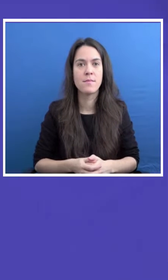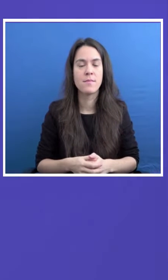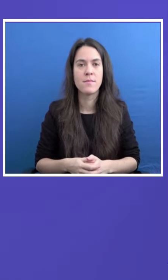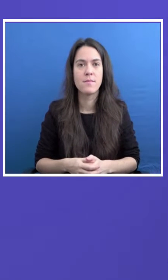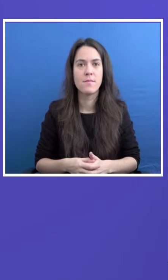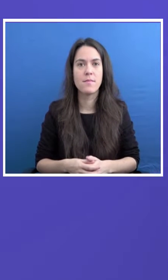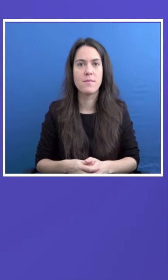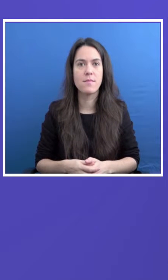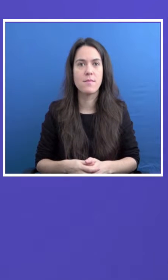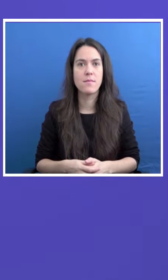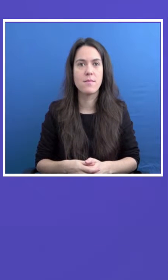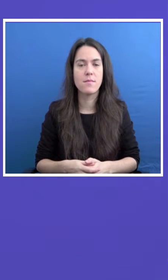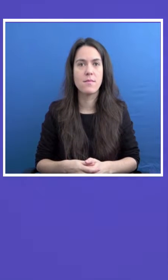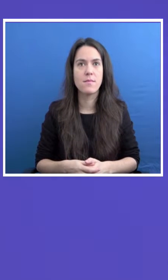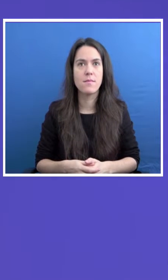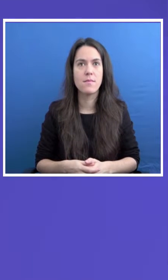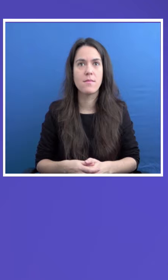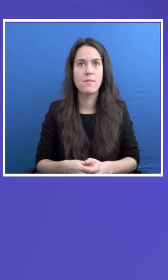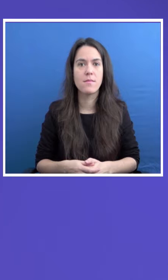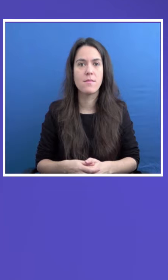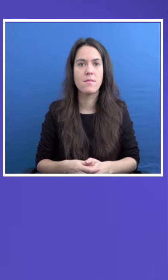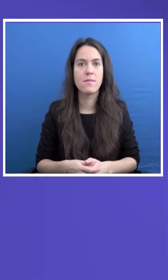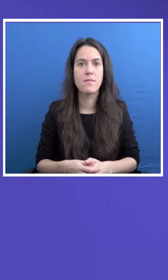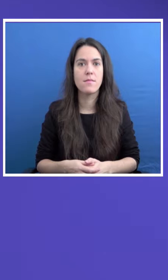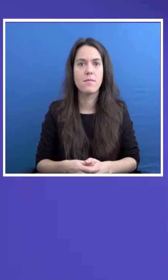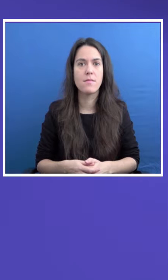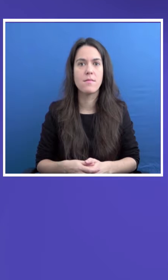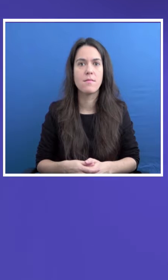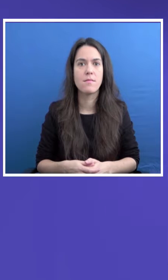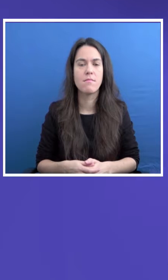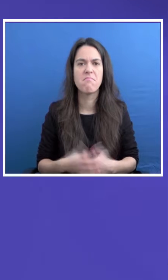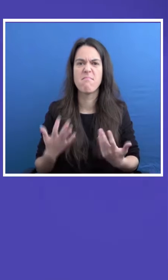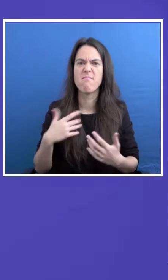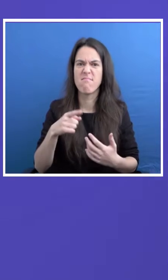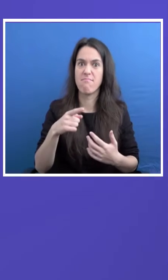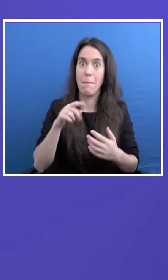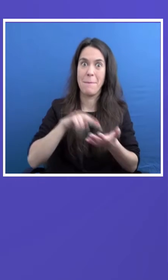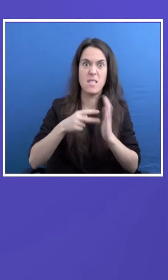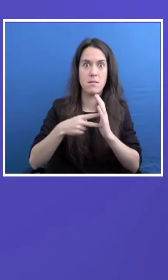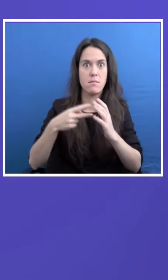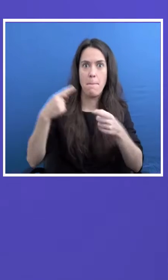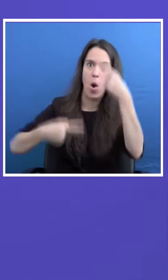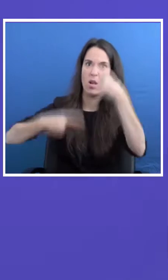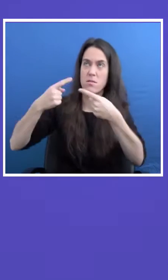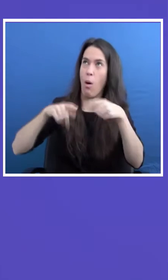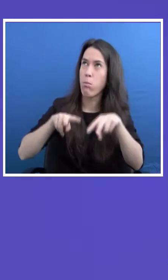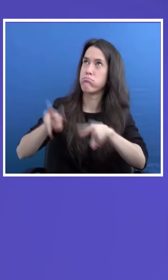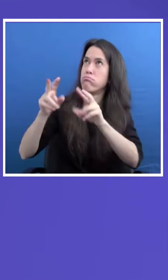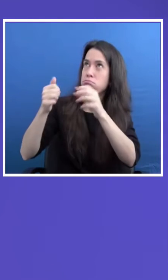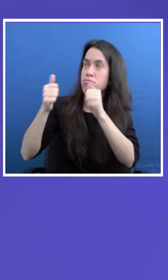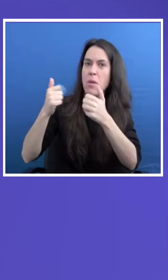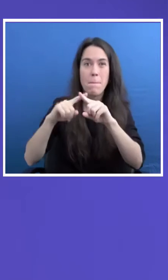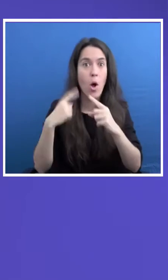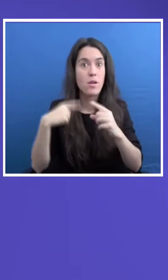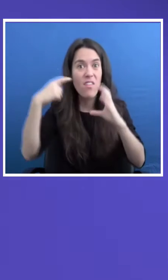that we represent women in those soft roles, like in the drama and the movies? Why women only embodies and plays